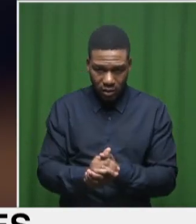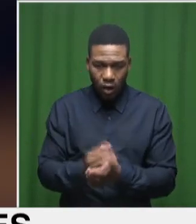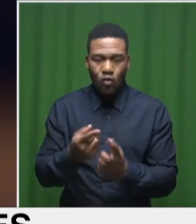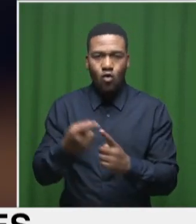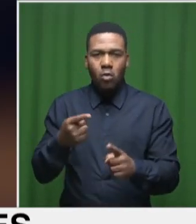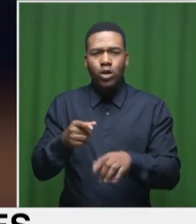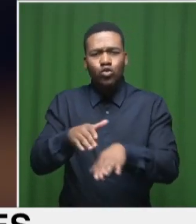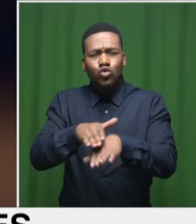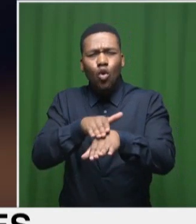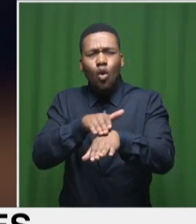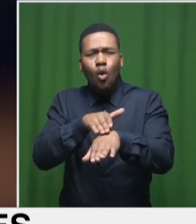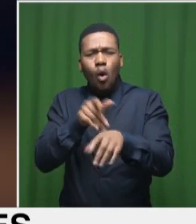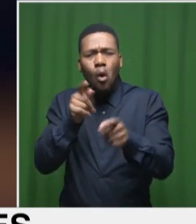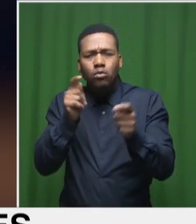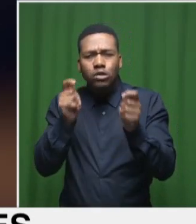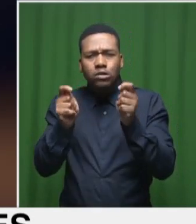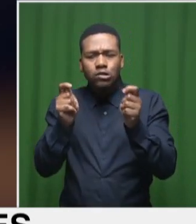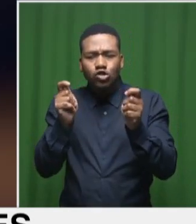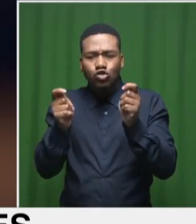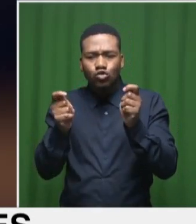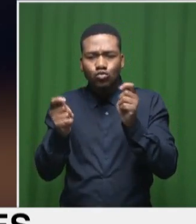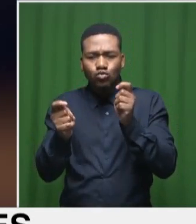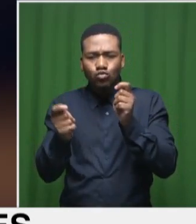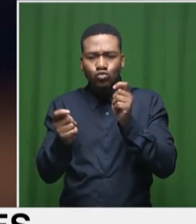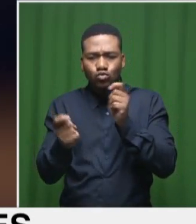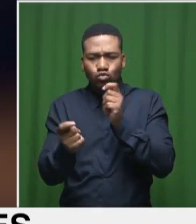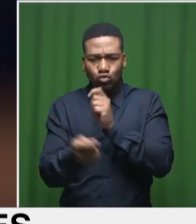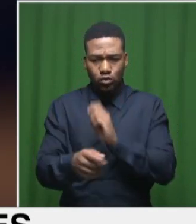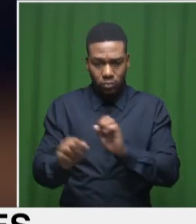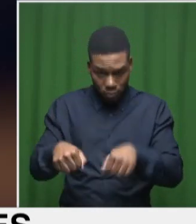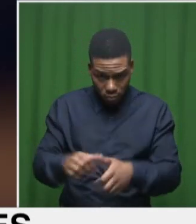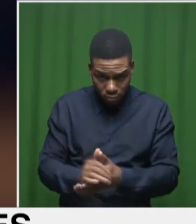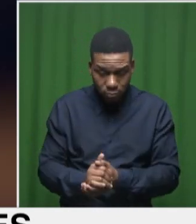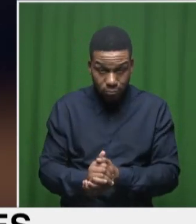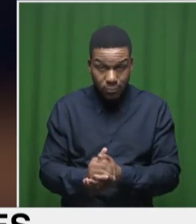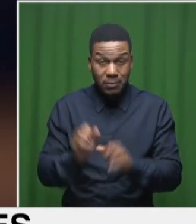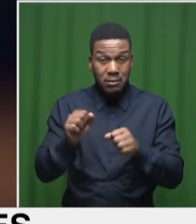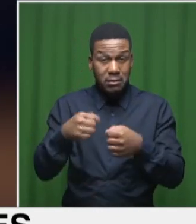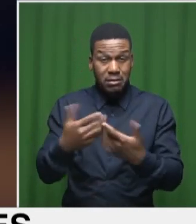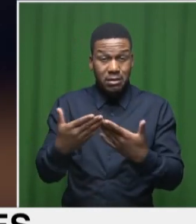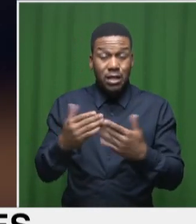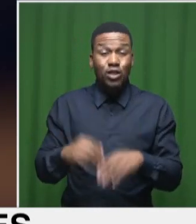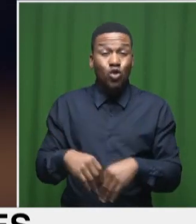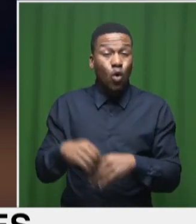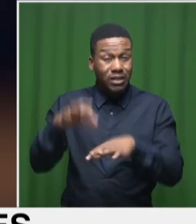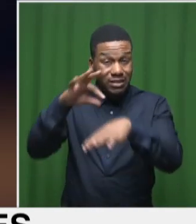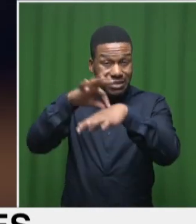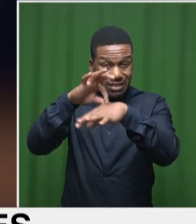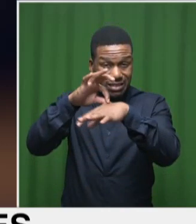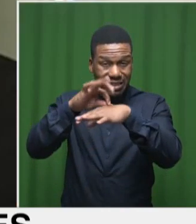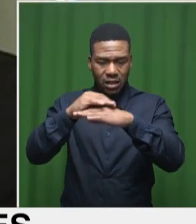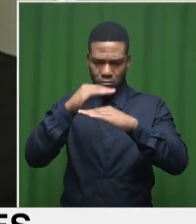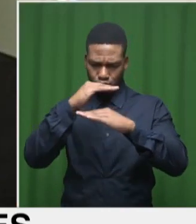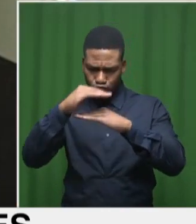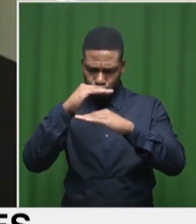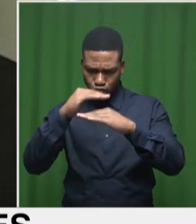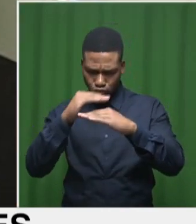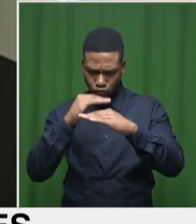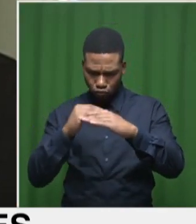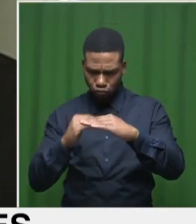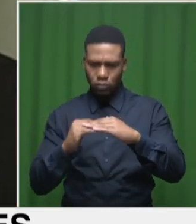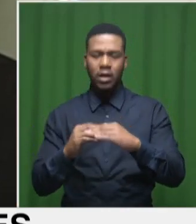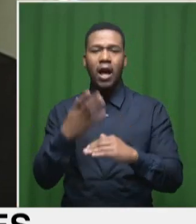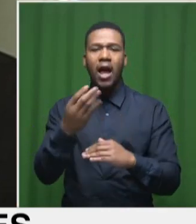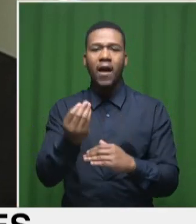changes. To maintain a pleasing and natural appearance, treatment should target different layers of the skin over time. The way